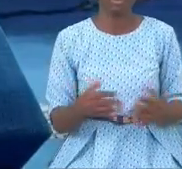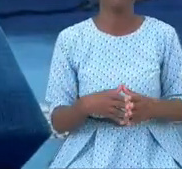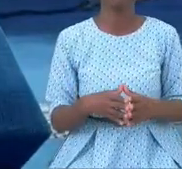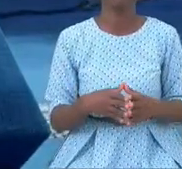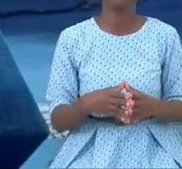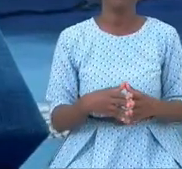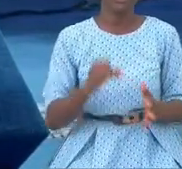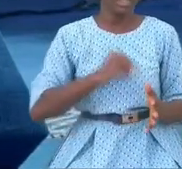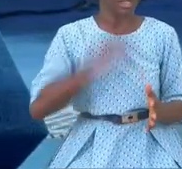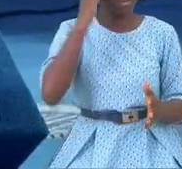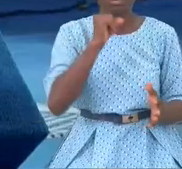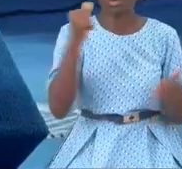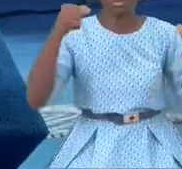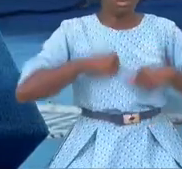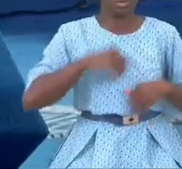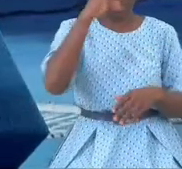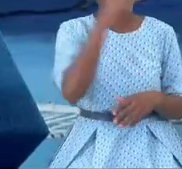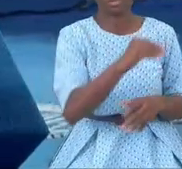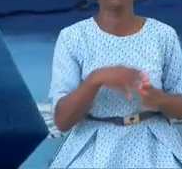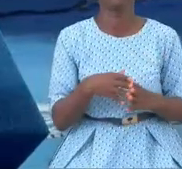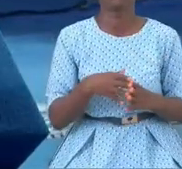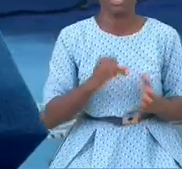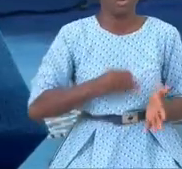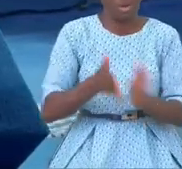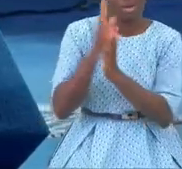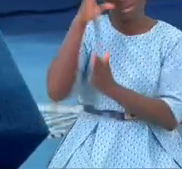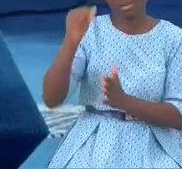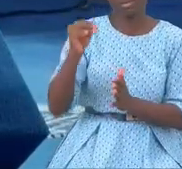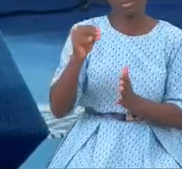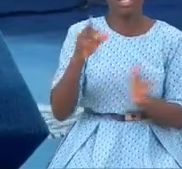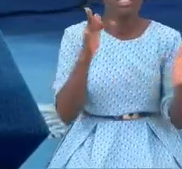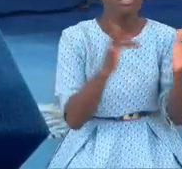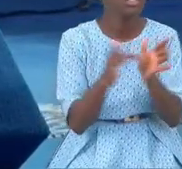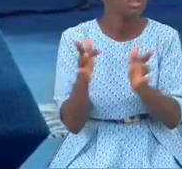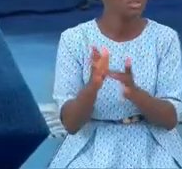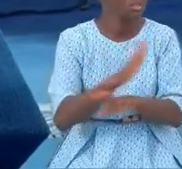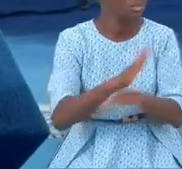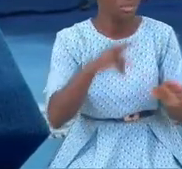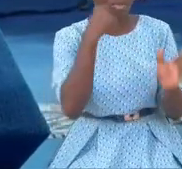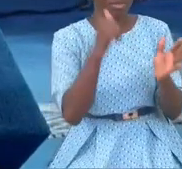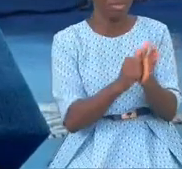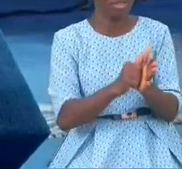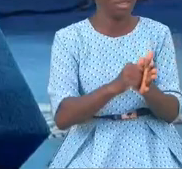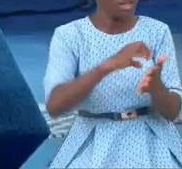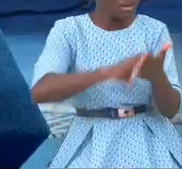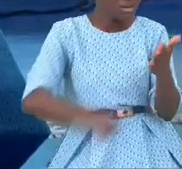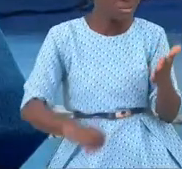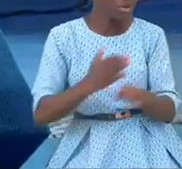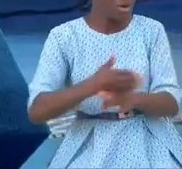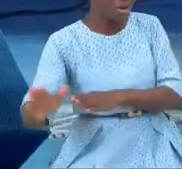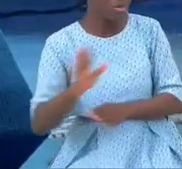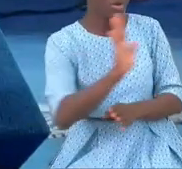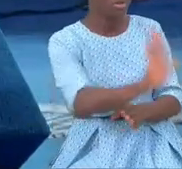What Jesus said is, call him, let him come to me. Why are